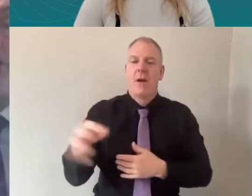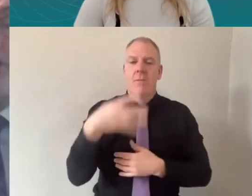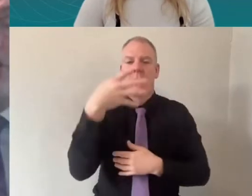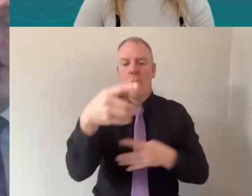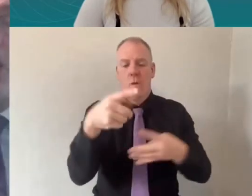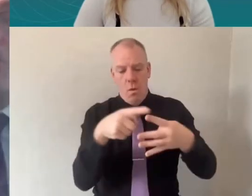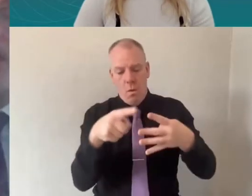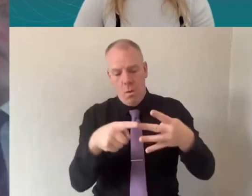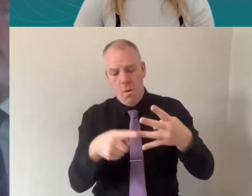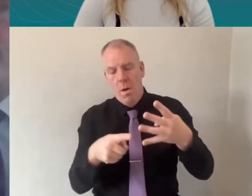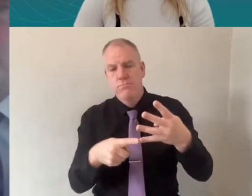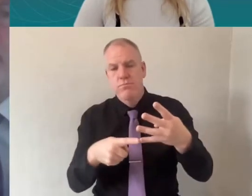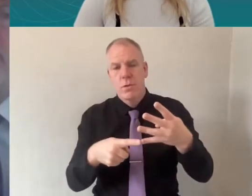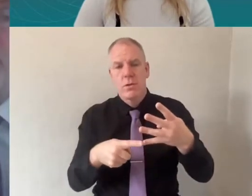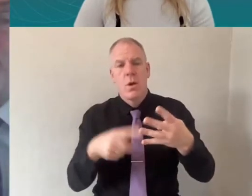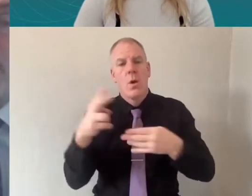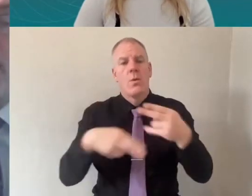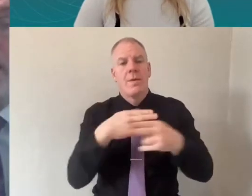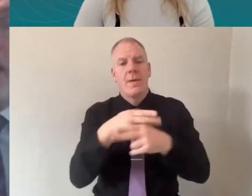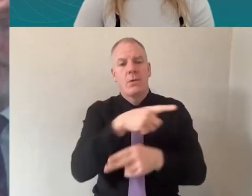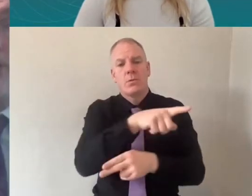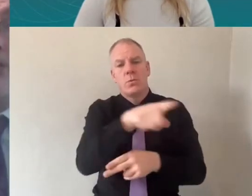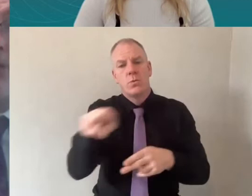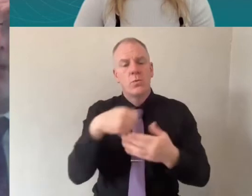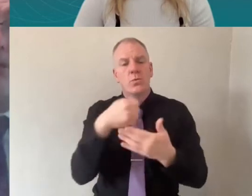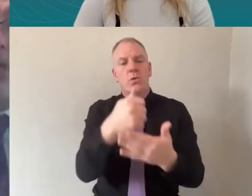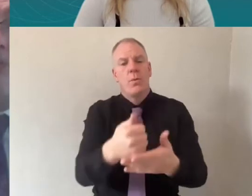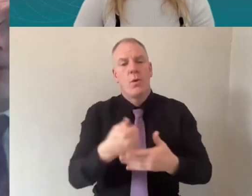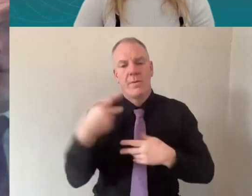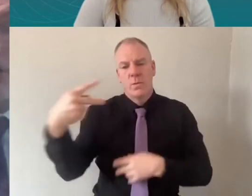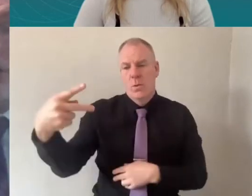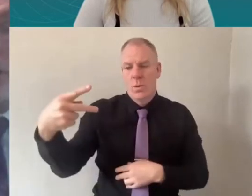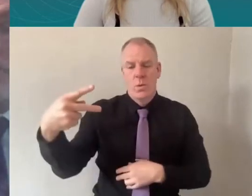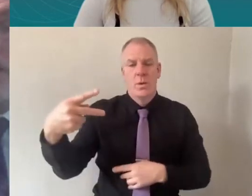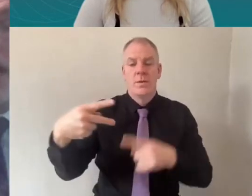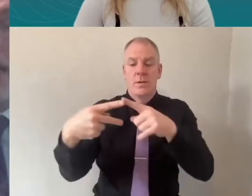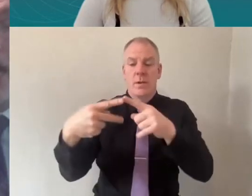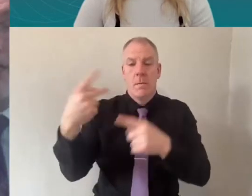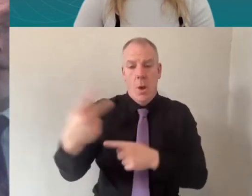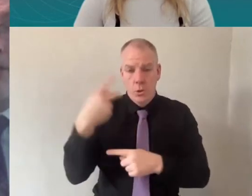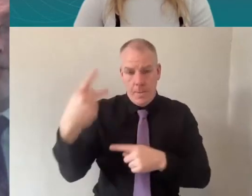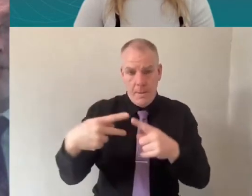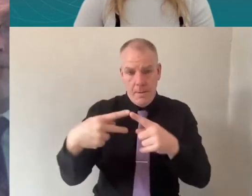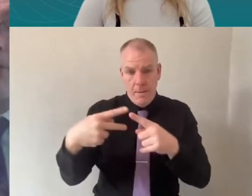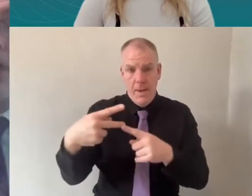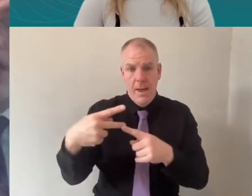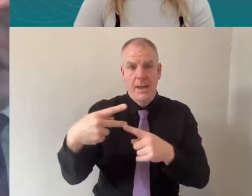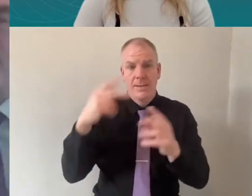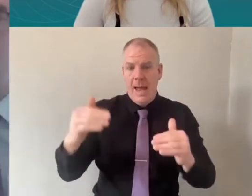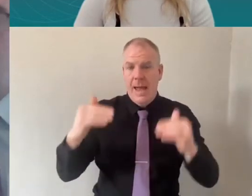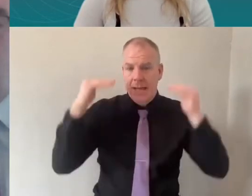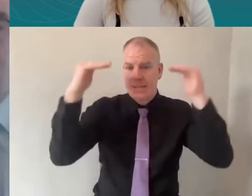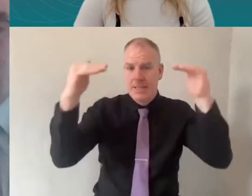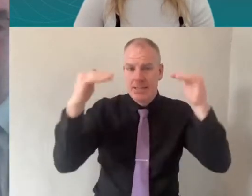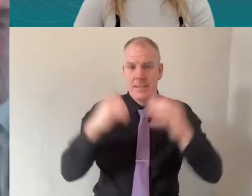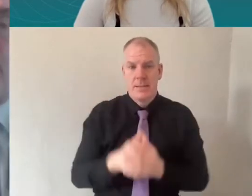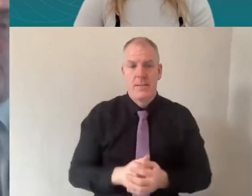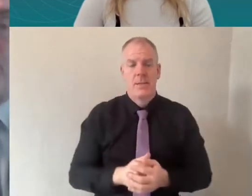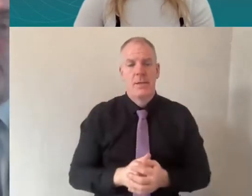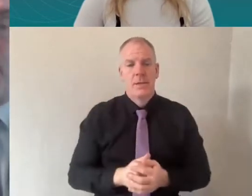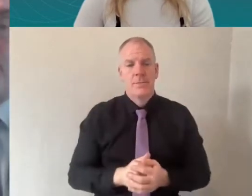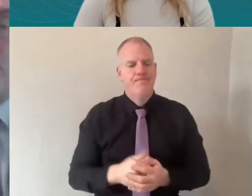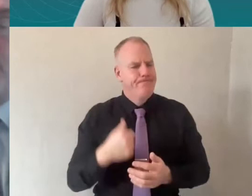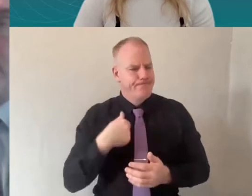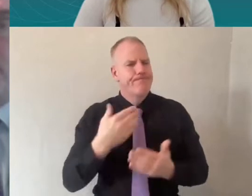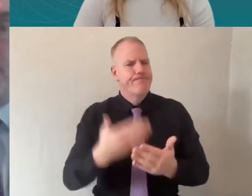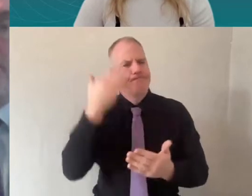identified priorities without the support of two key enablers, that of partnership and excellence. If there is one thing we've